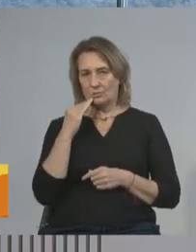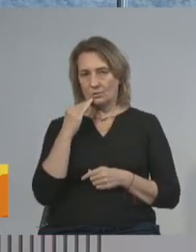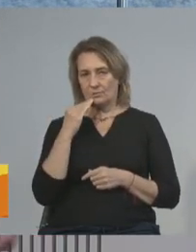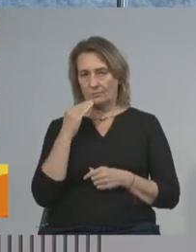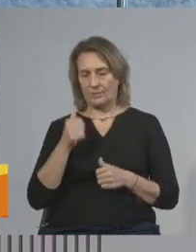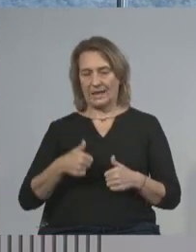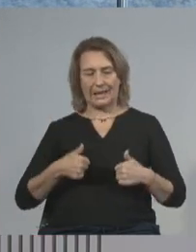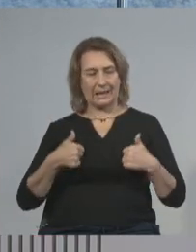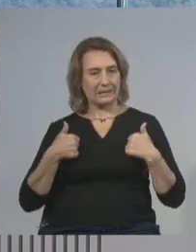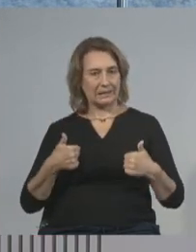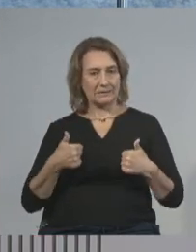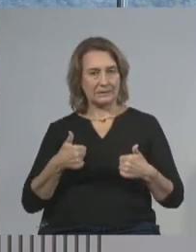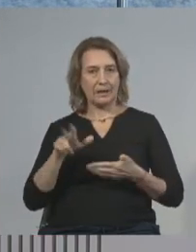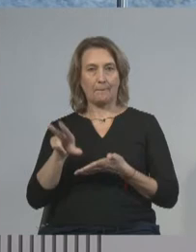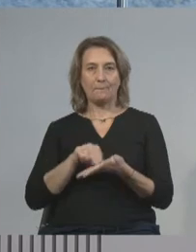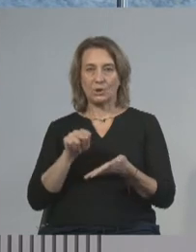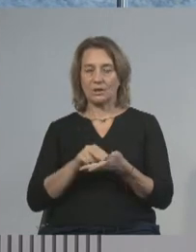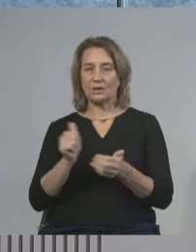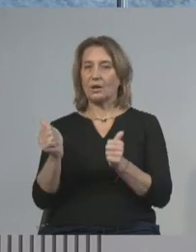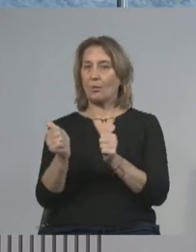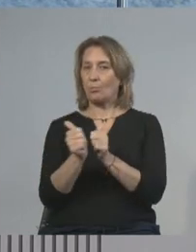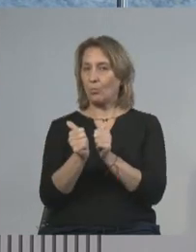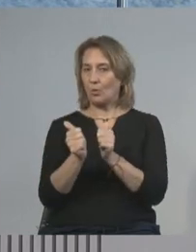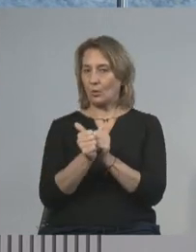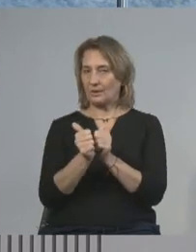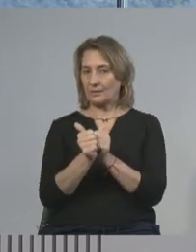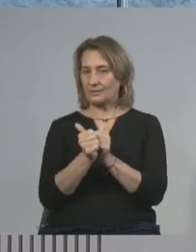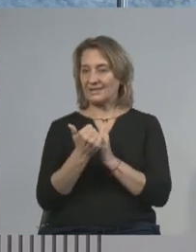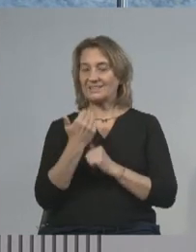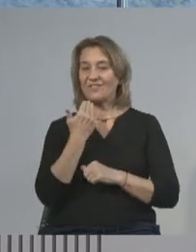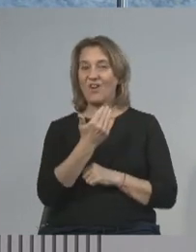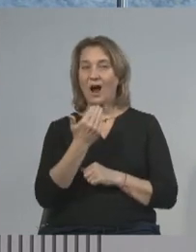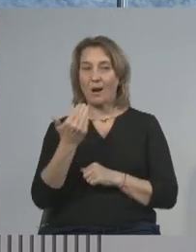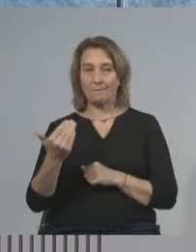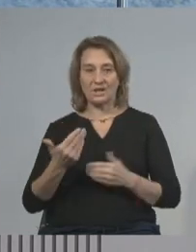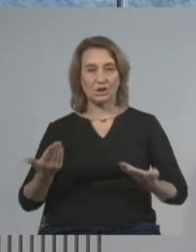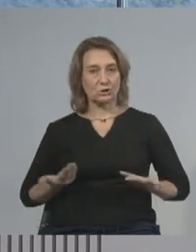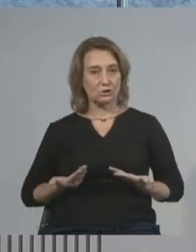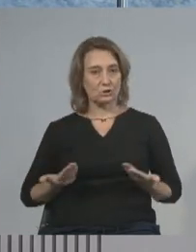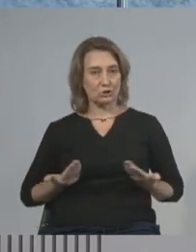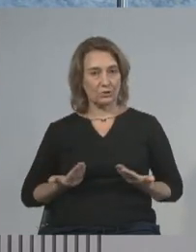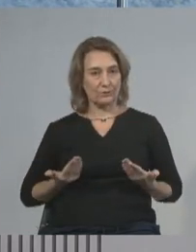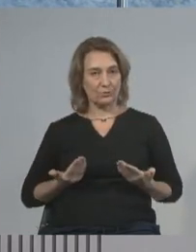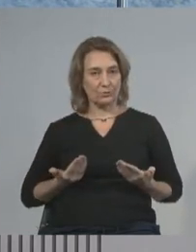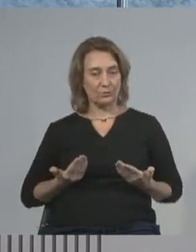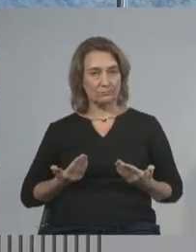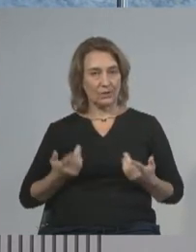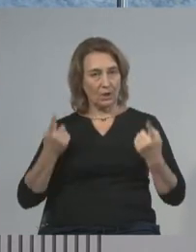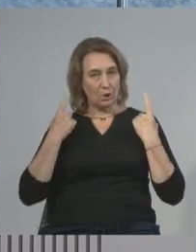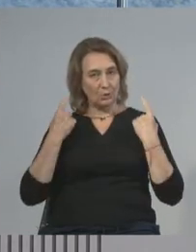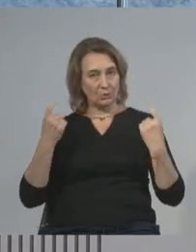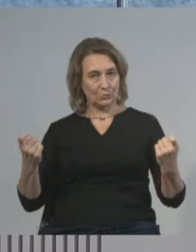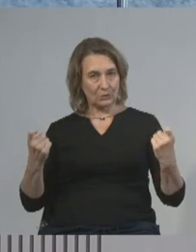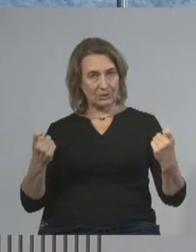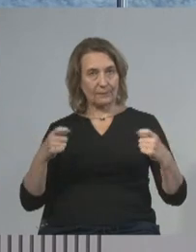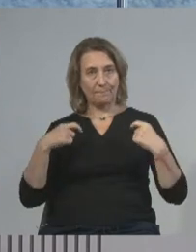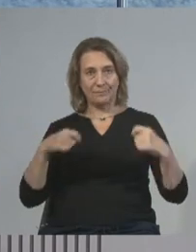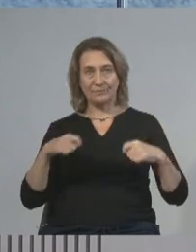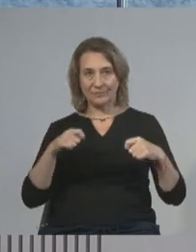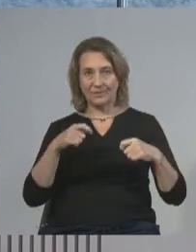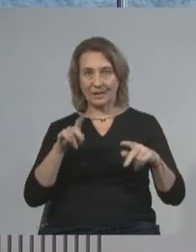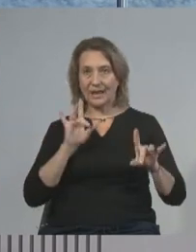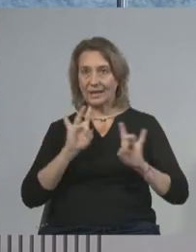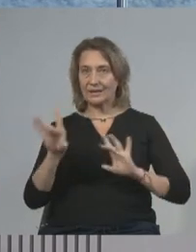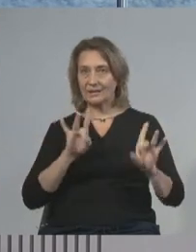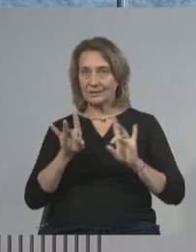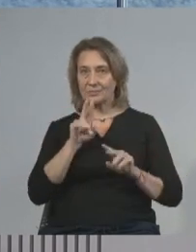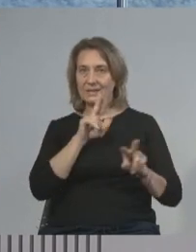many successful examples cool media managers are living next to you who create cool